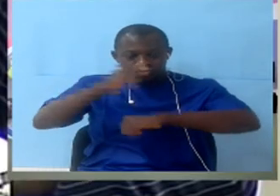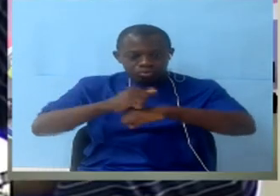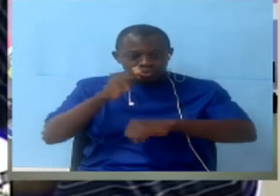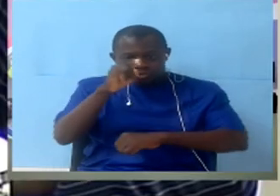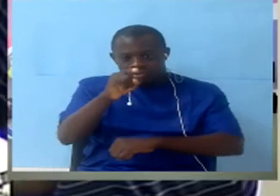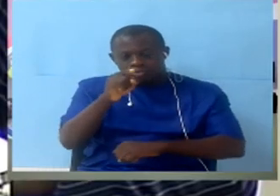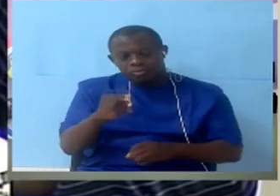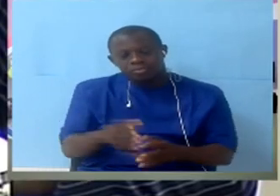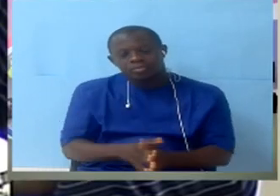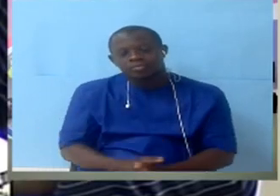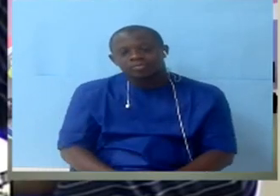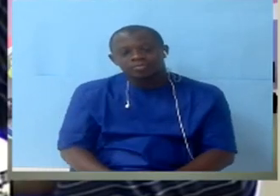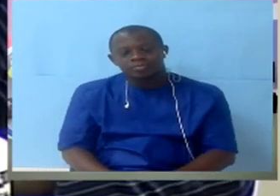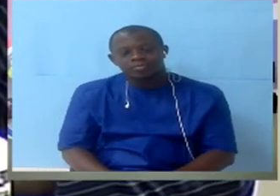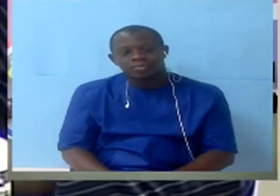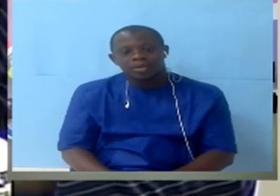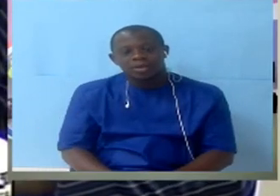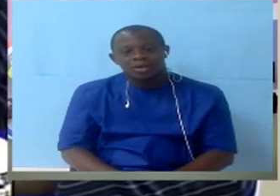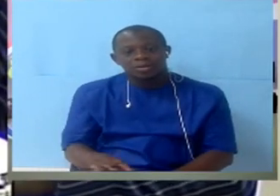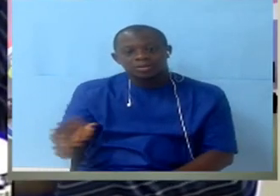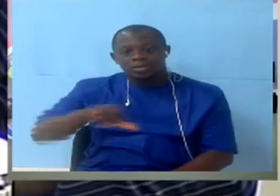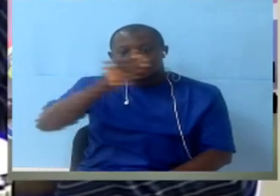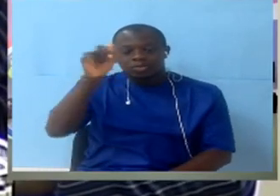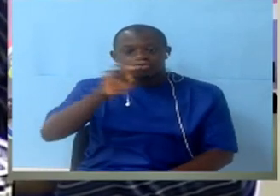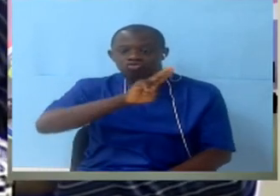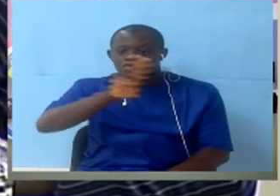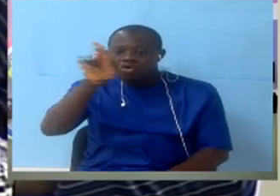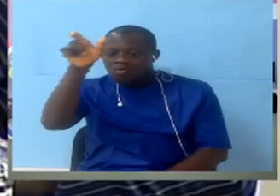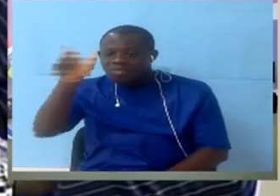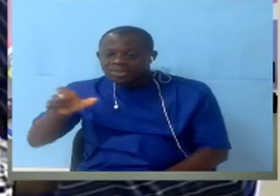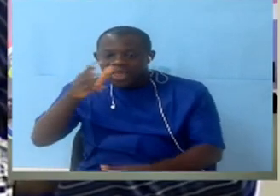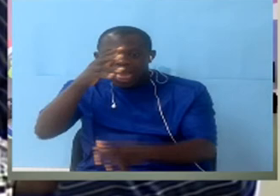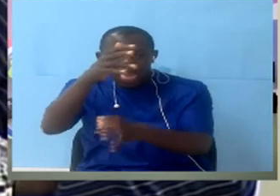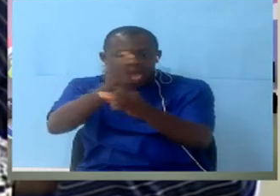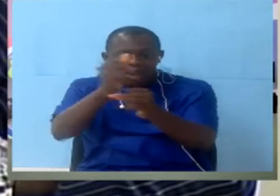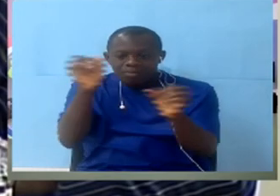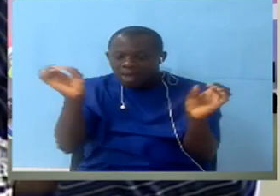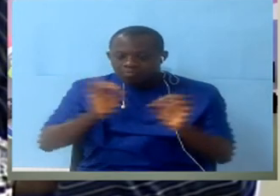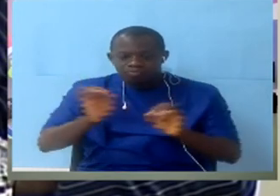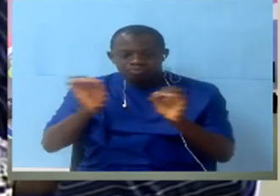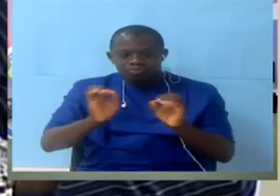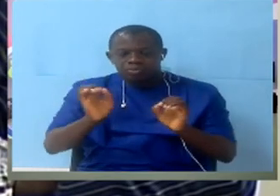you and is not assisted by anybody,